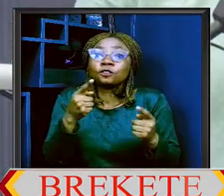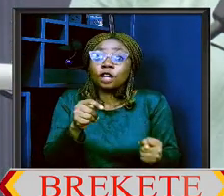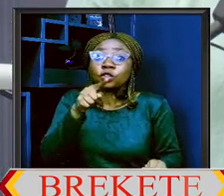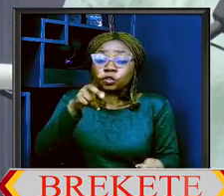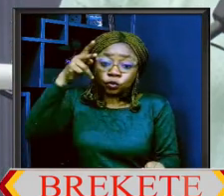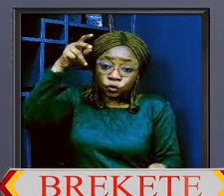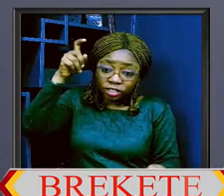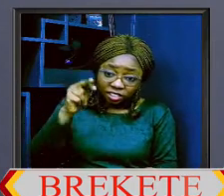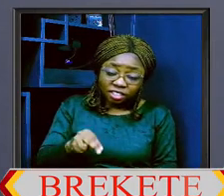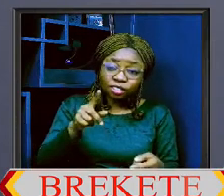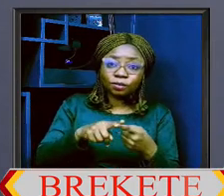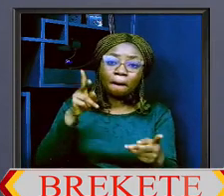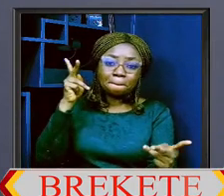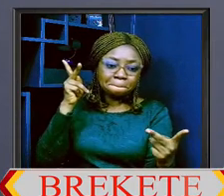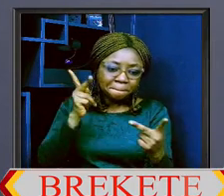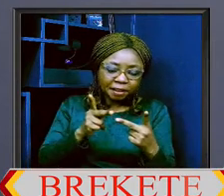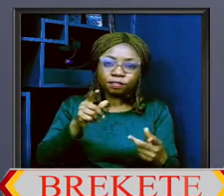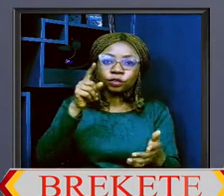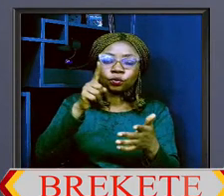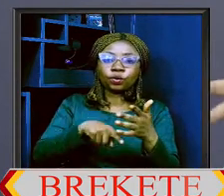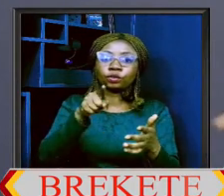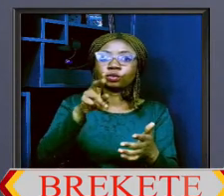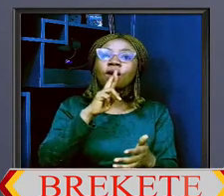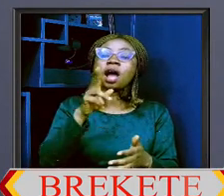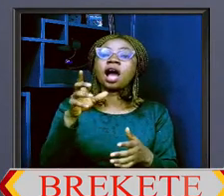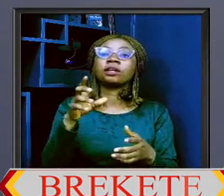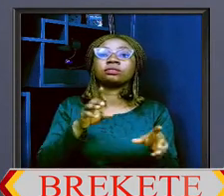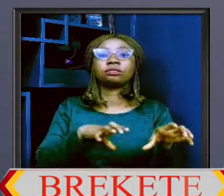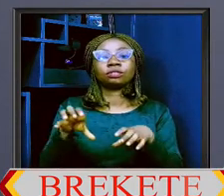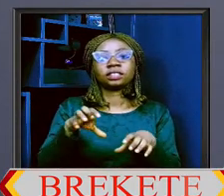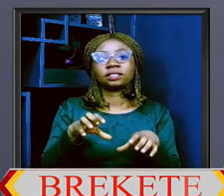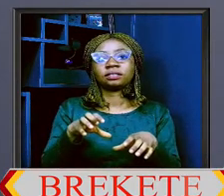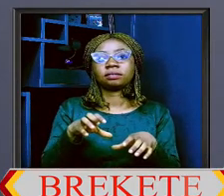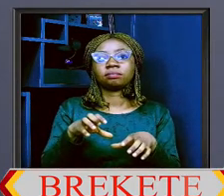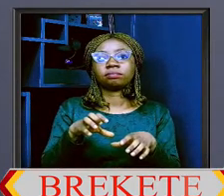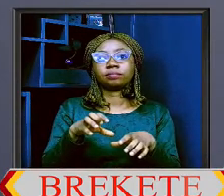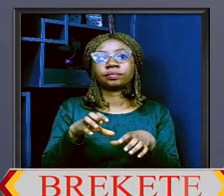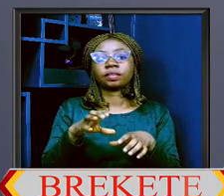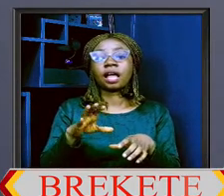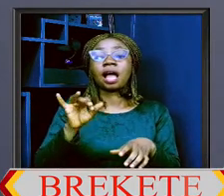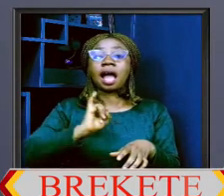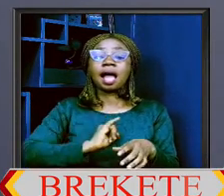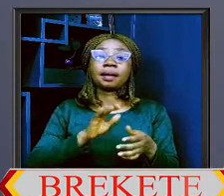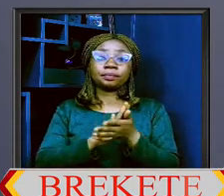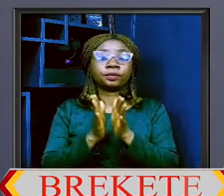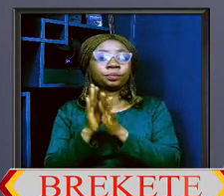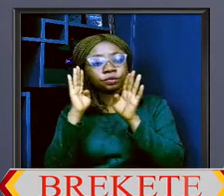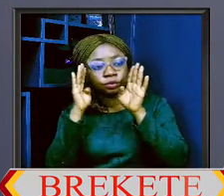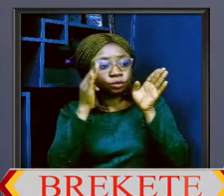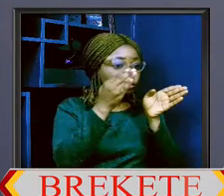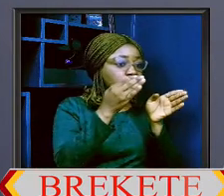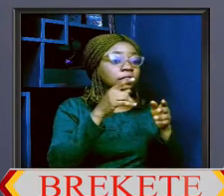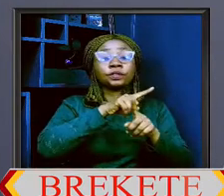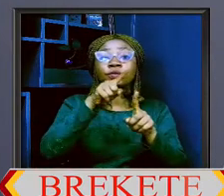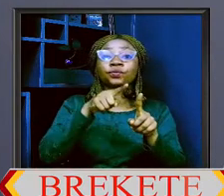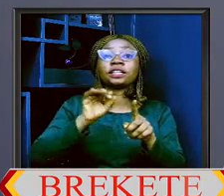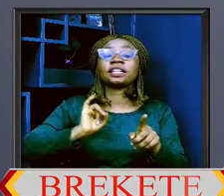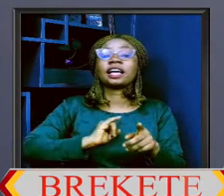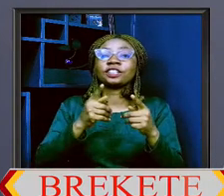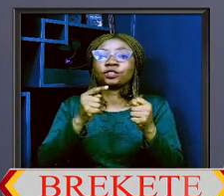perfect what you are doing I get distracted when I try to do the